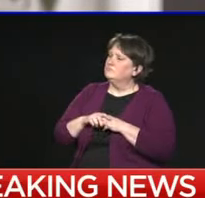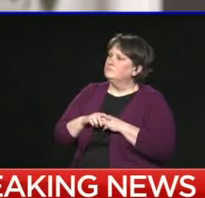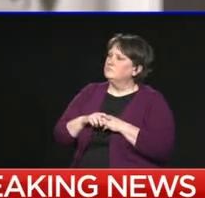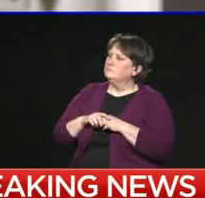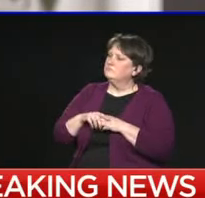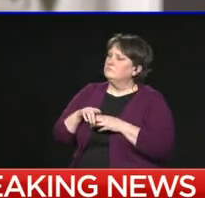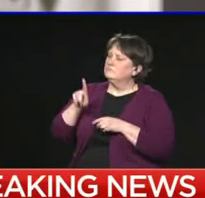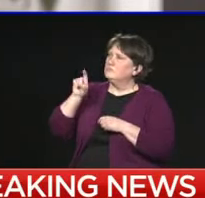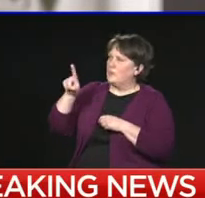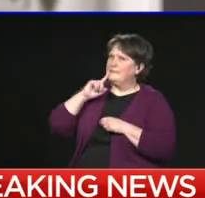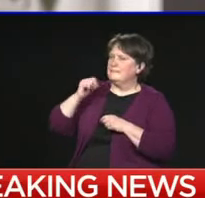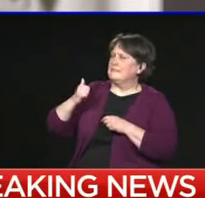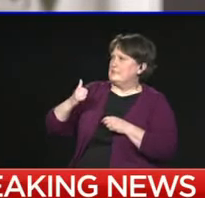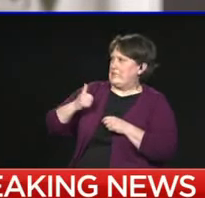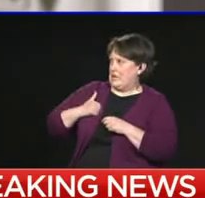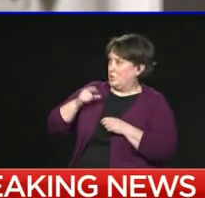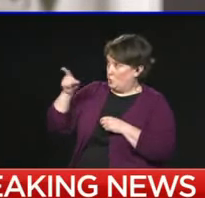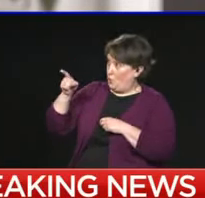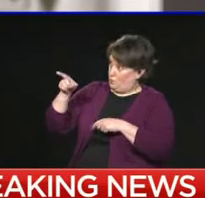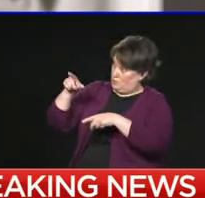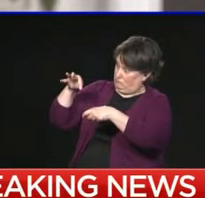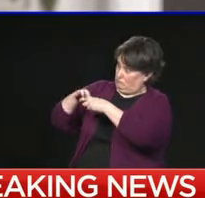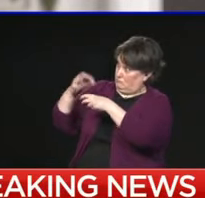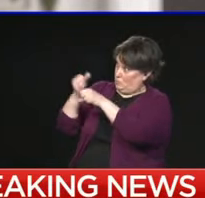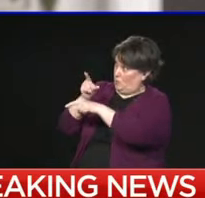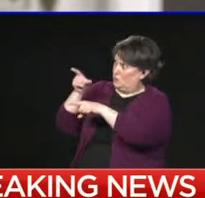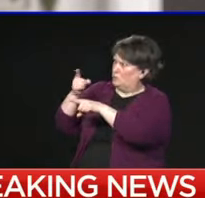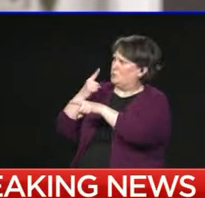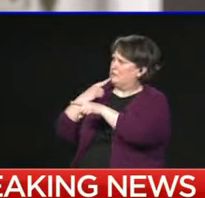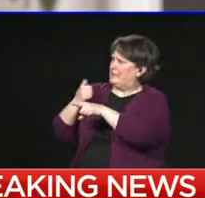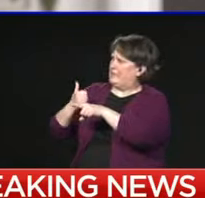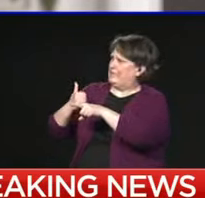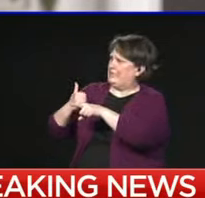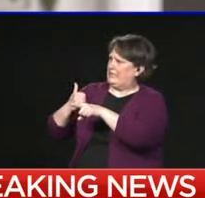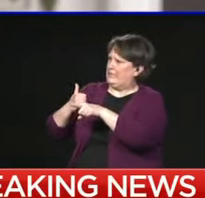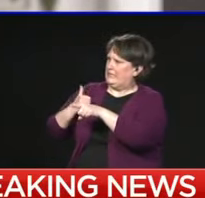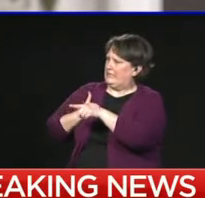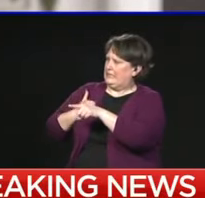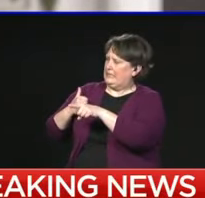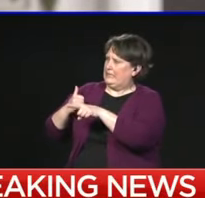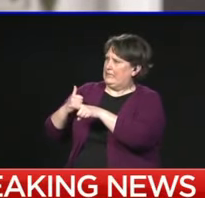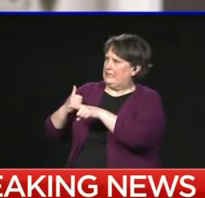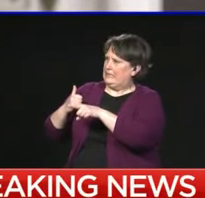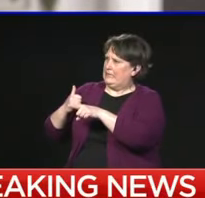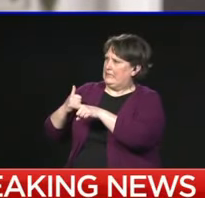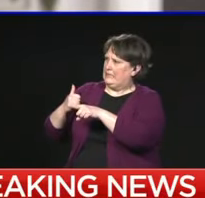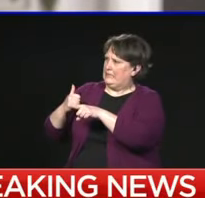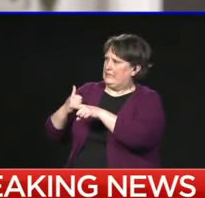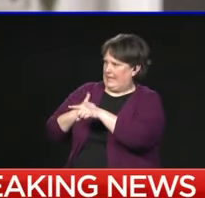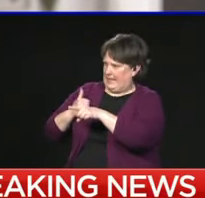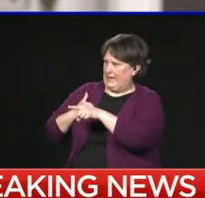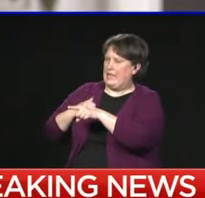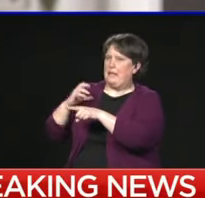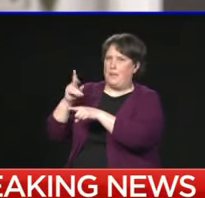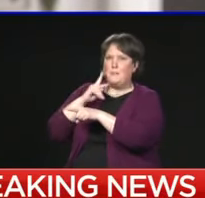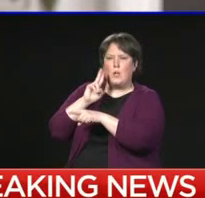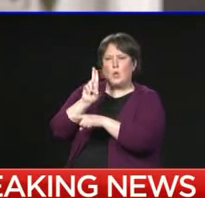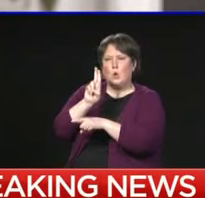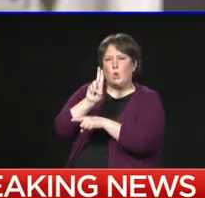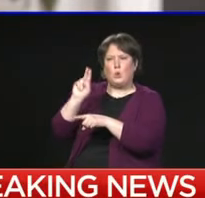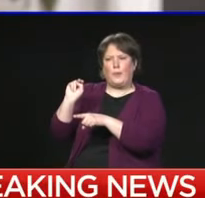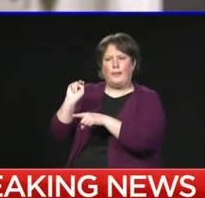Canada, when you came to power, you announced that Canada is back. The United Nations is asking for $2